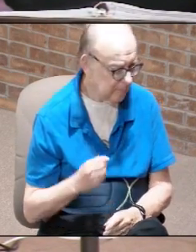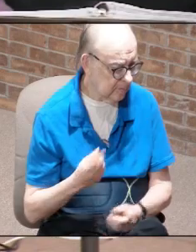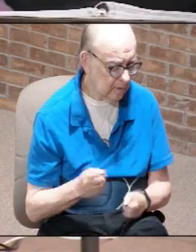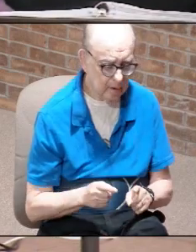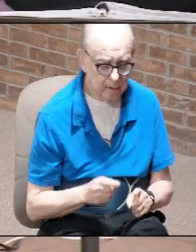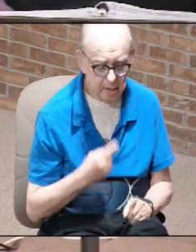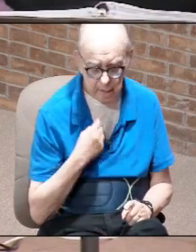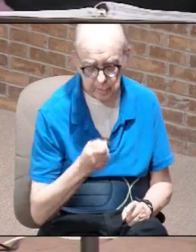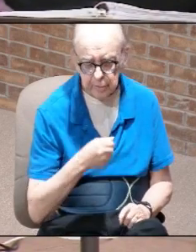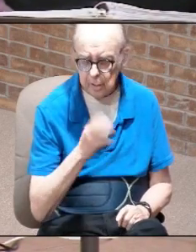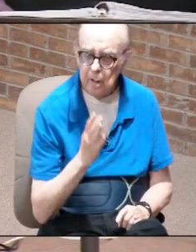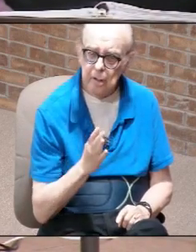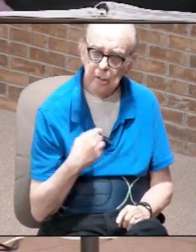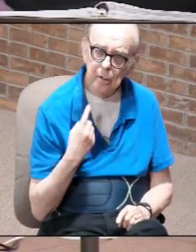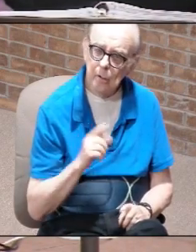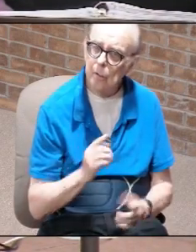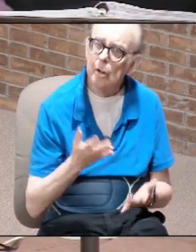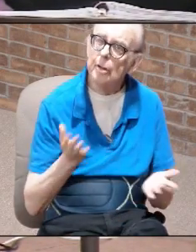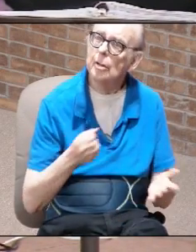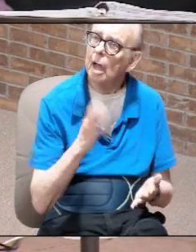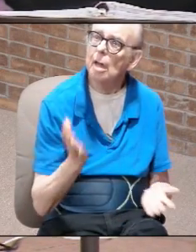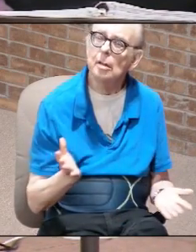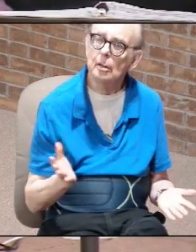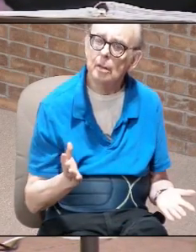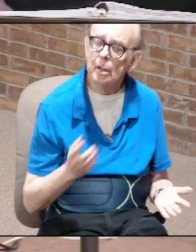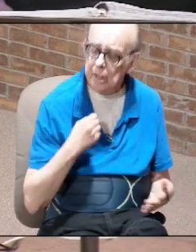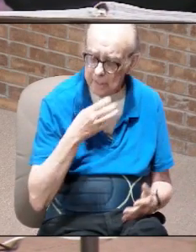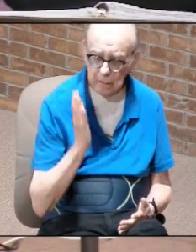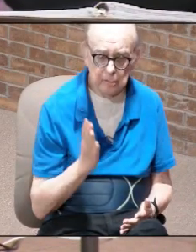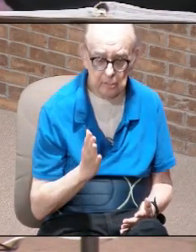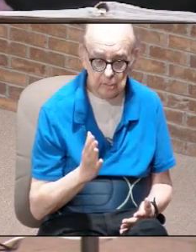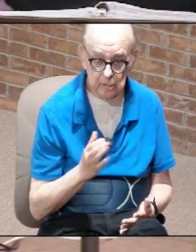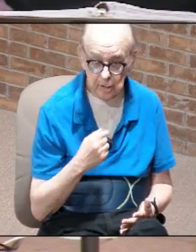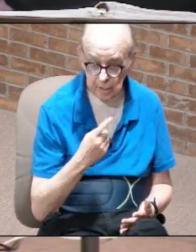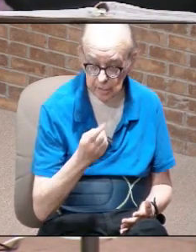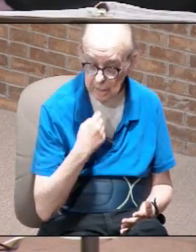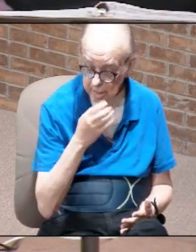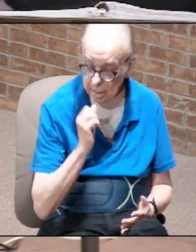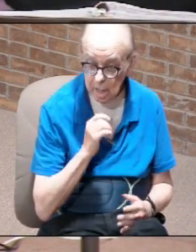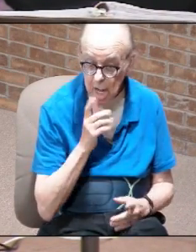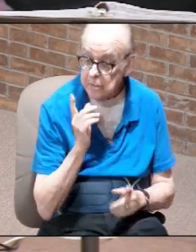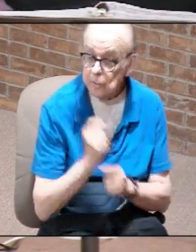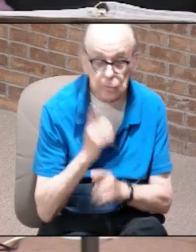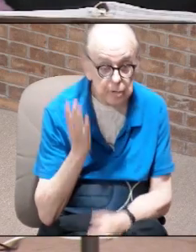And when you say to God, where are you? You're saying to God, I don't trust you.